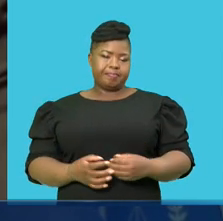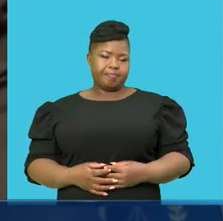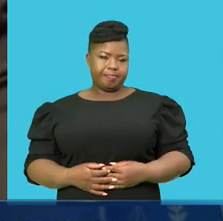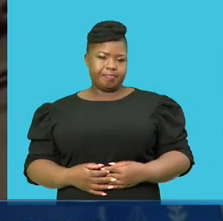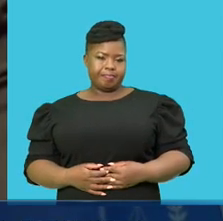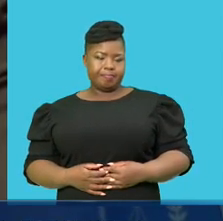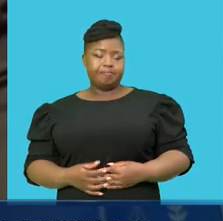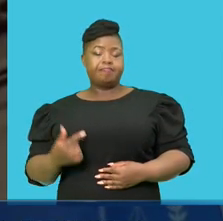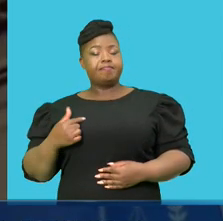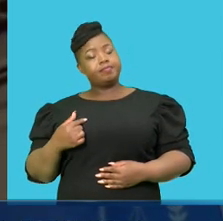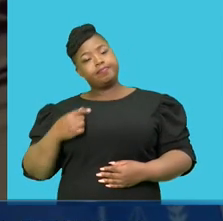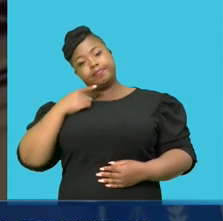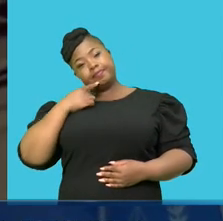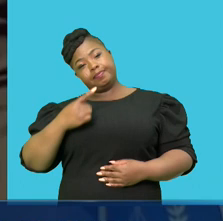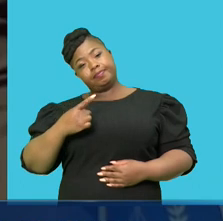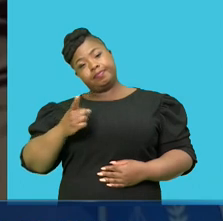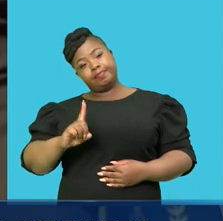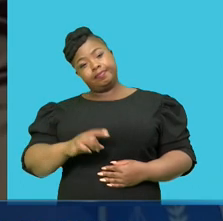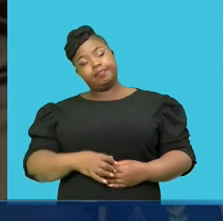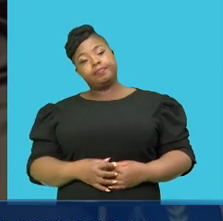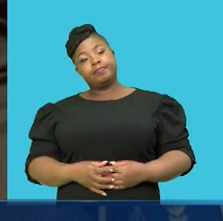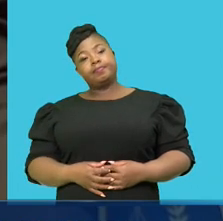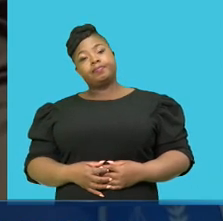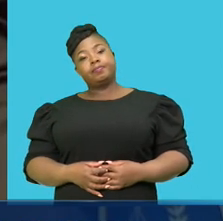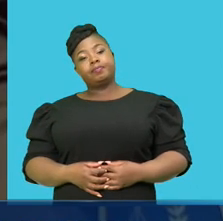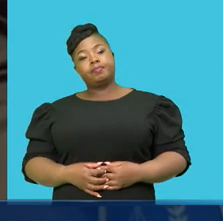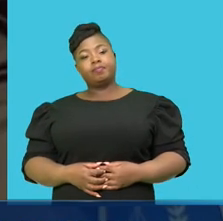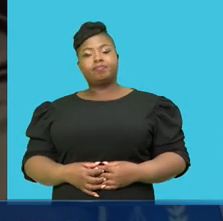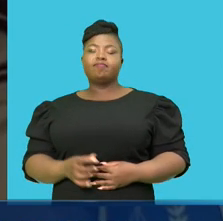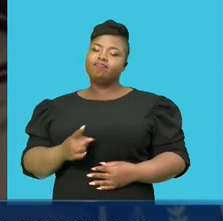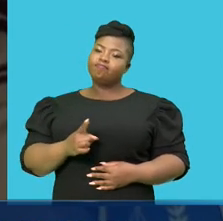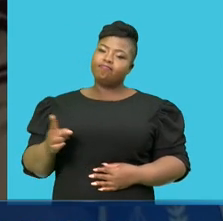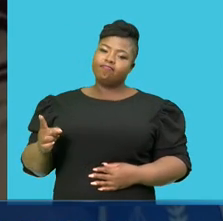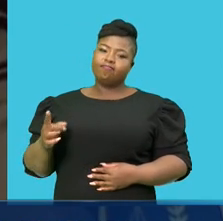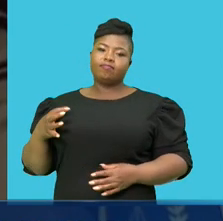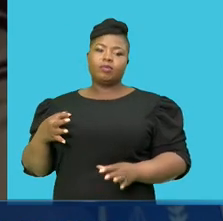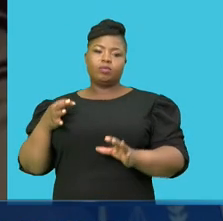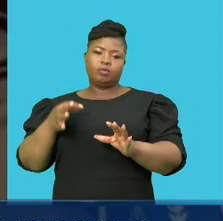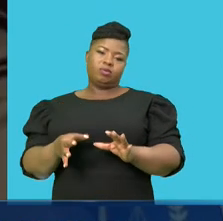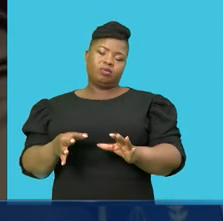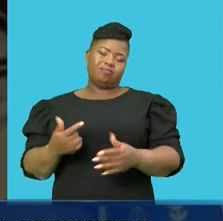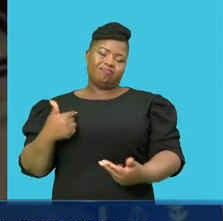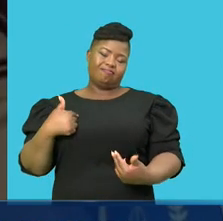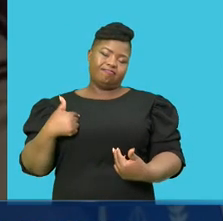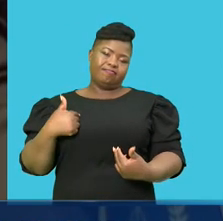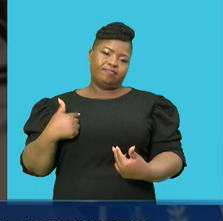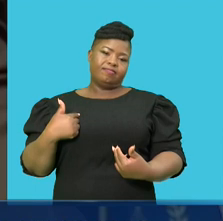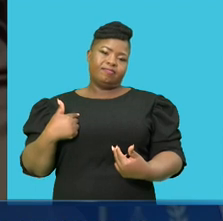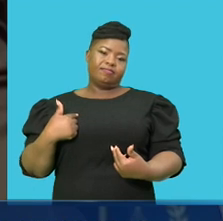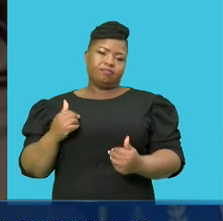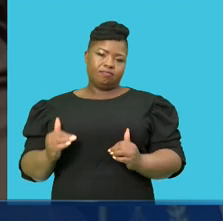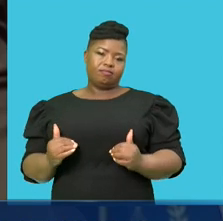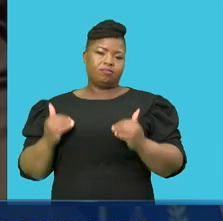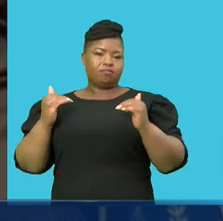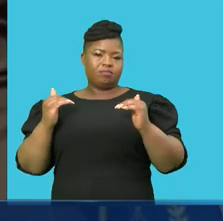And say they contributed to me being where